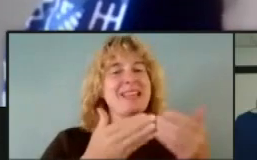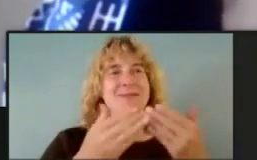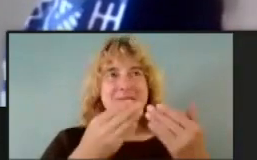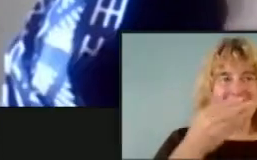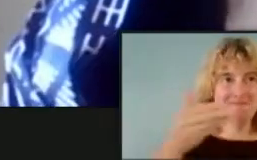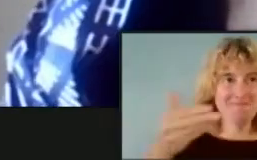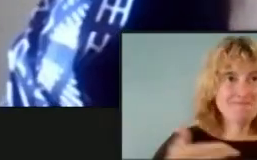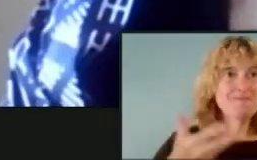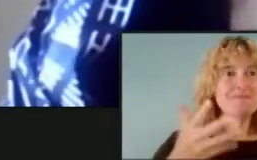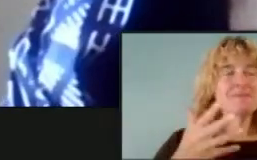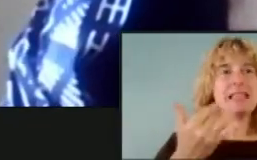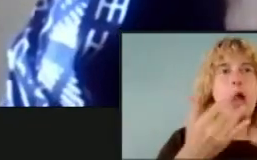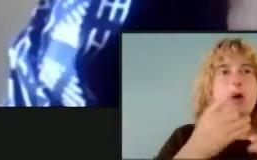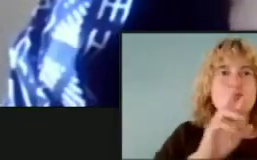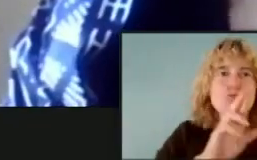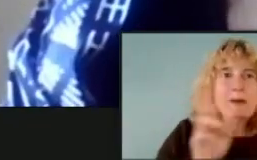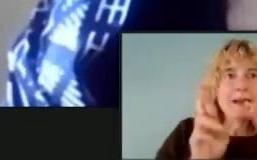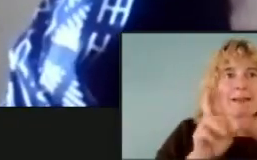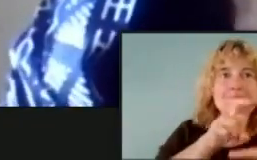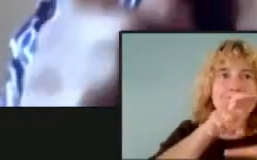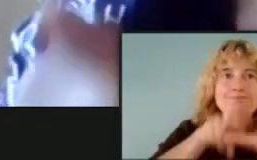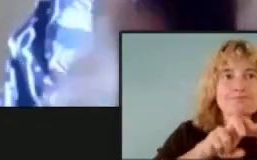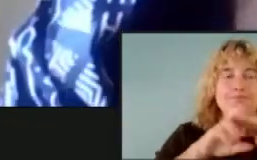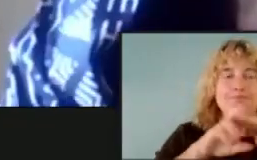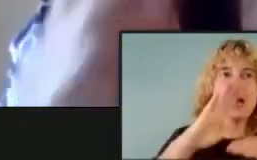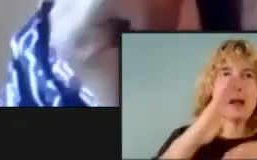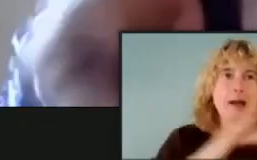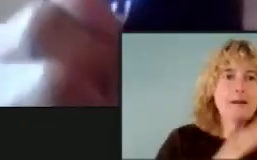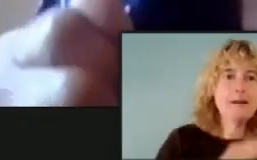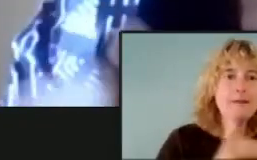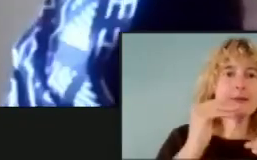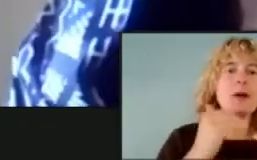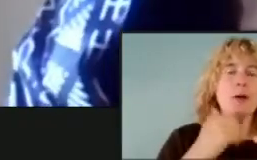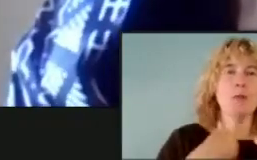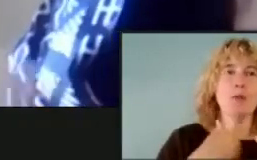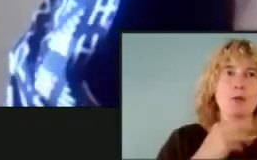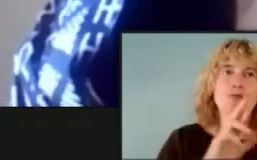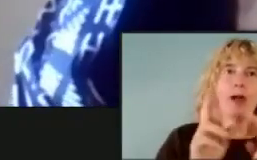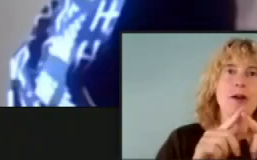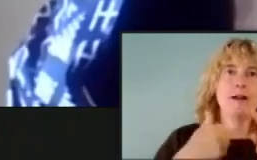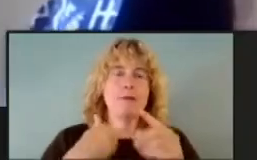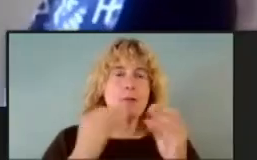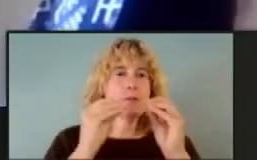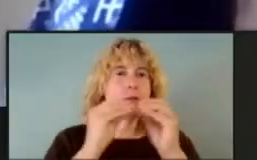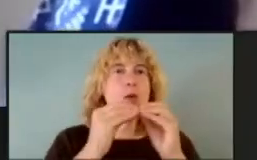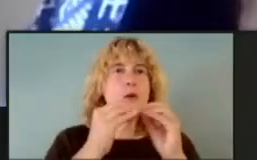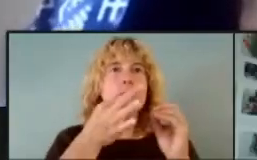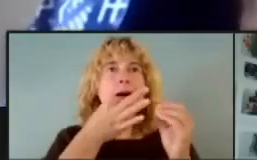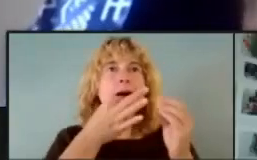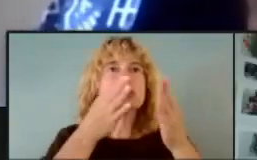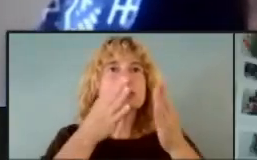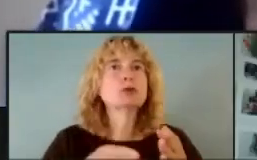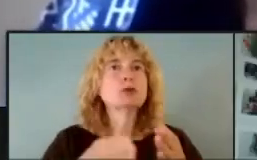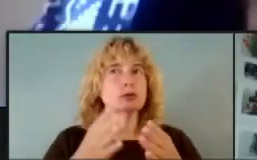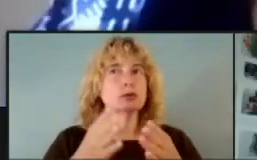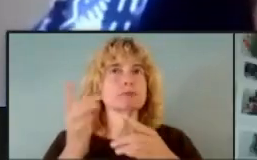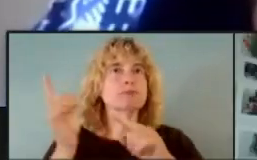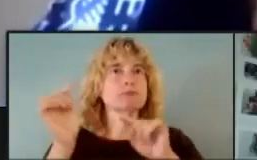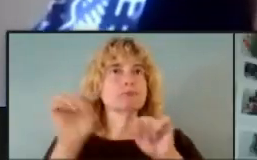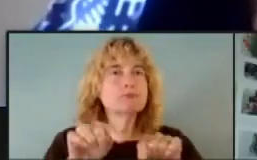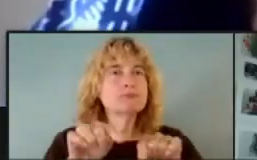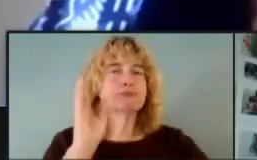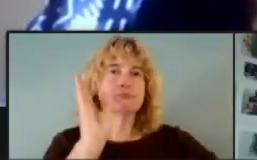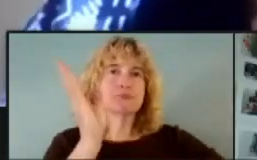you again, more experts, more expertise, keeping you connected and lots of love in this trying time in